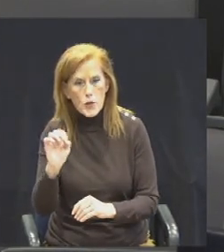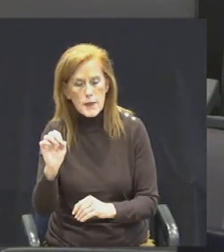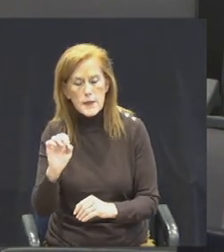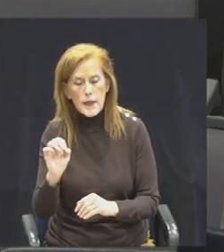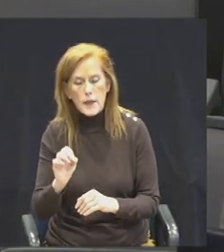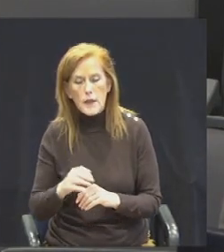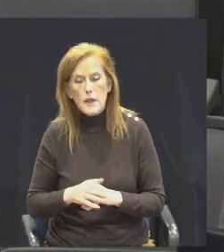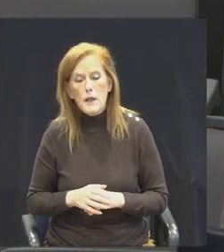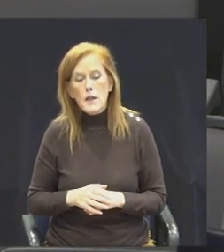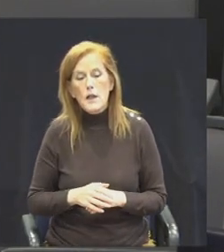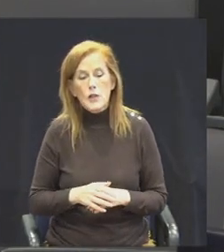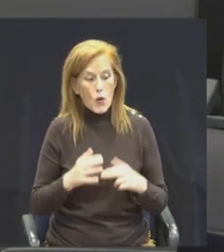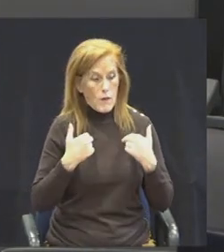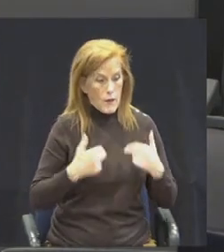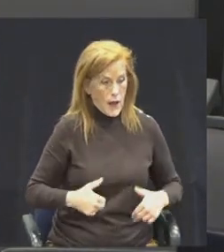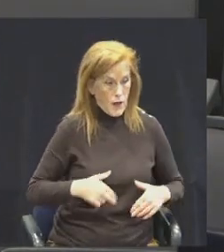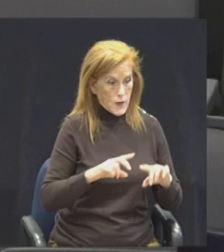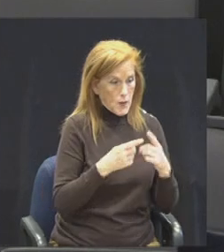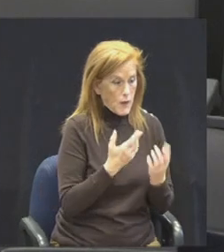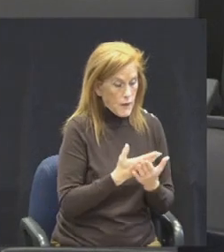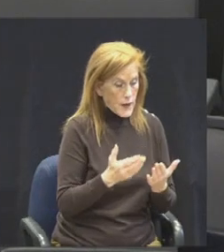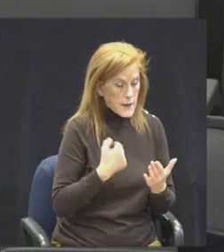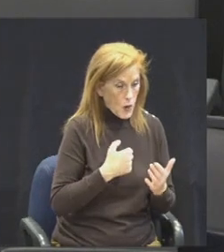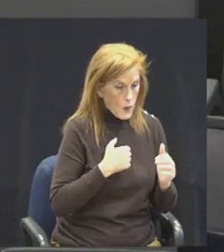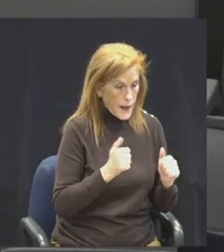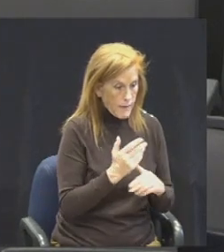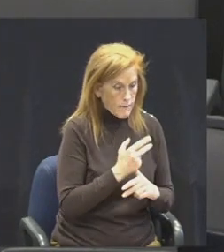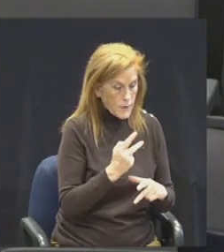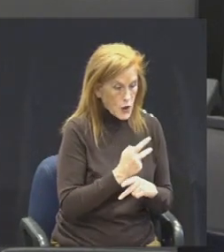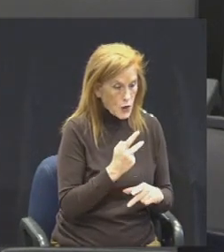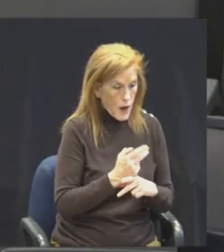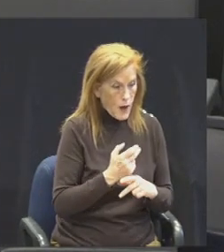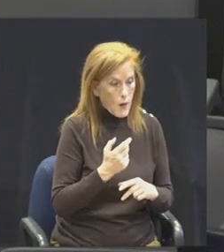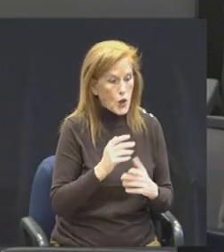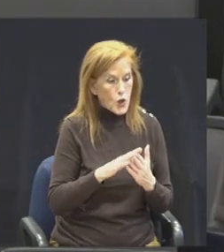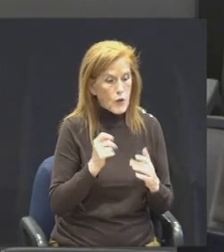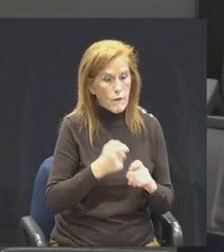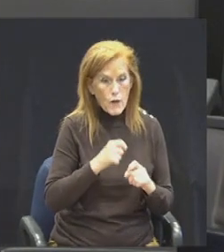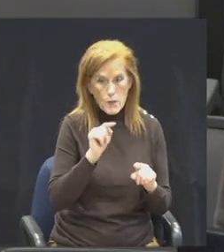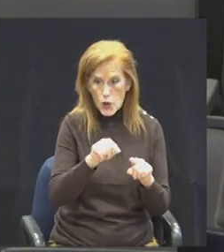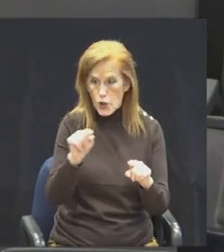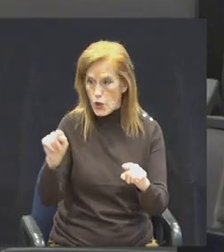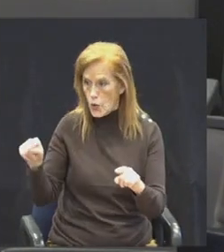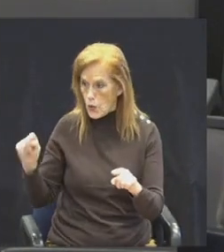the health department can get figured out, that's an easy way to then share that with other agencies as well.